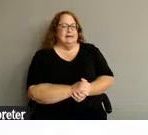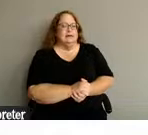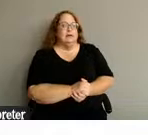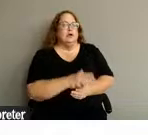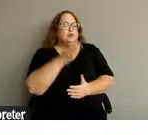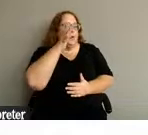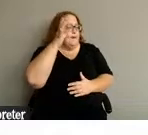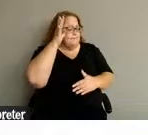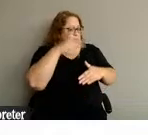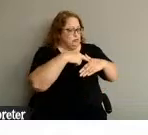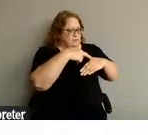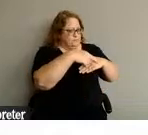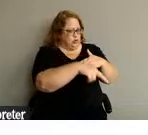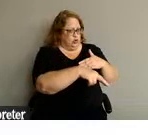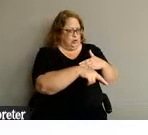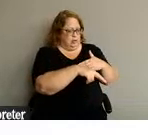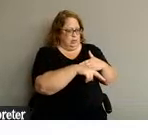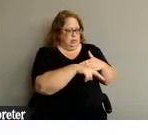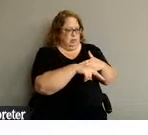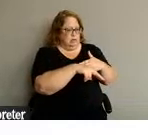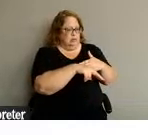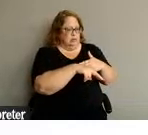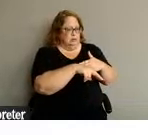So parent referrals is